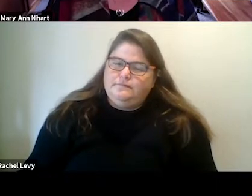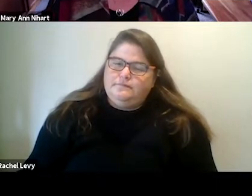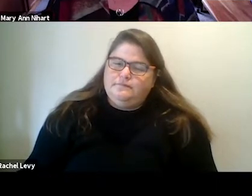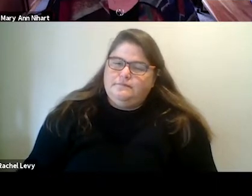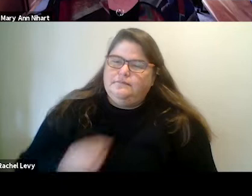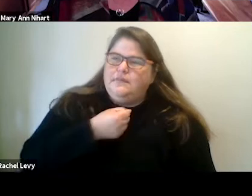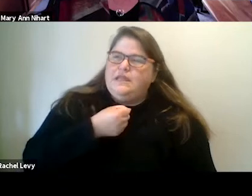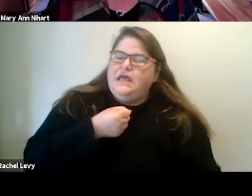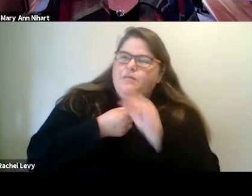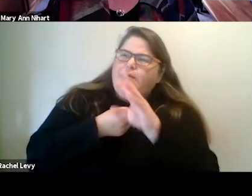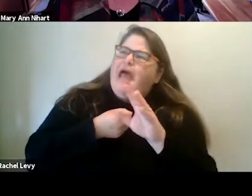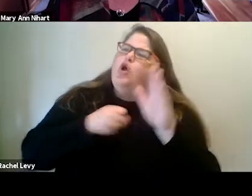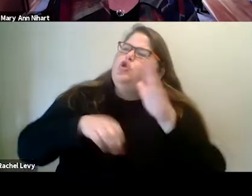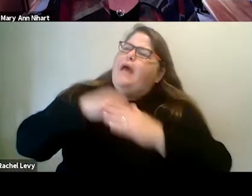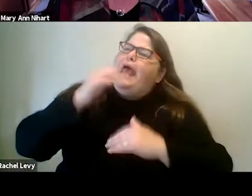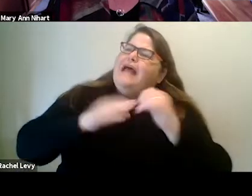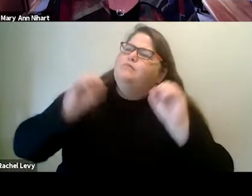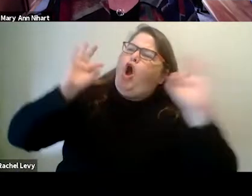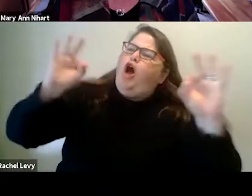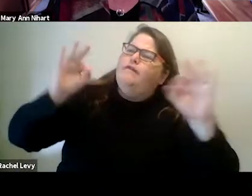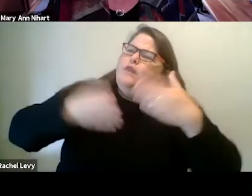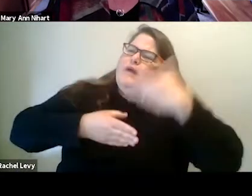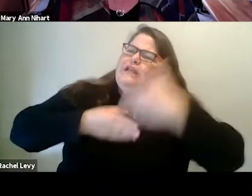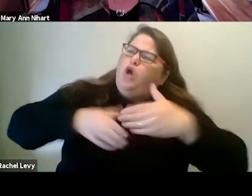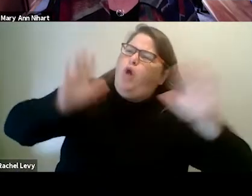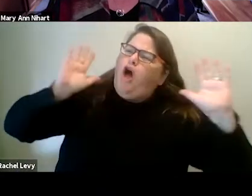Harold, keep your hands off the window. Do it now.